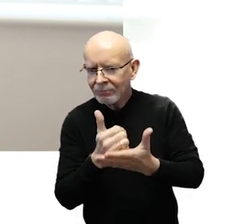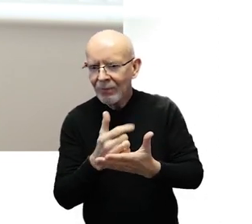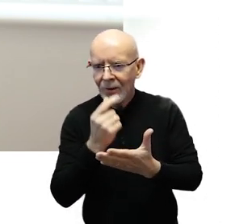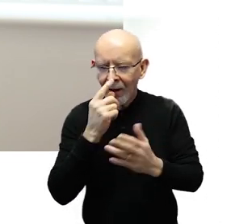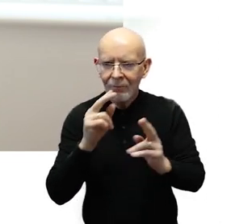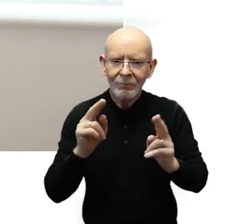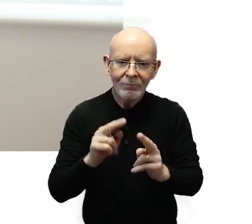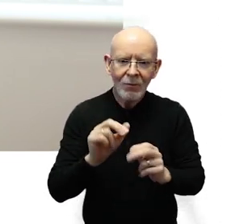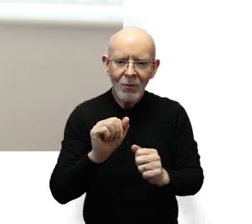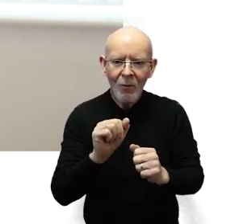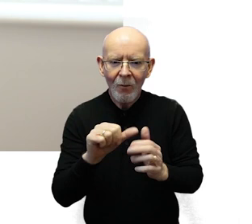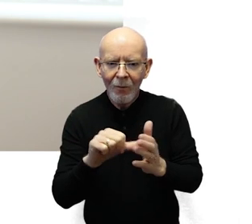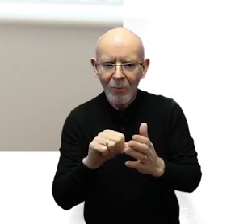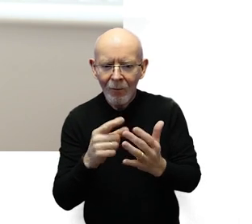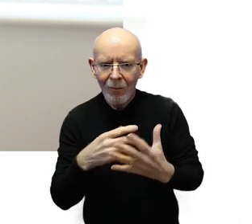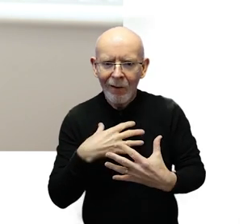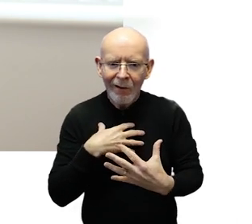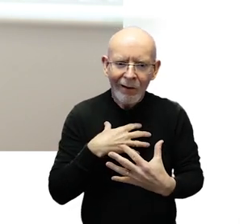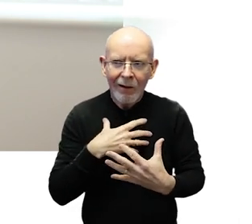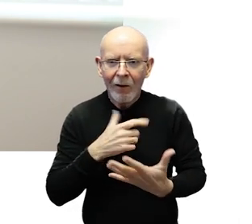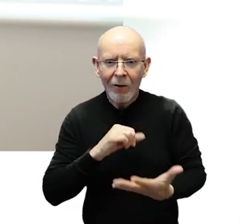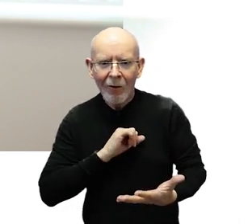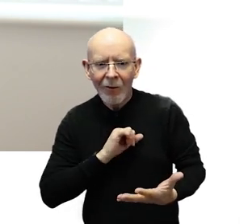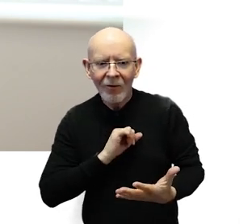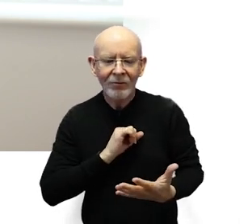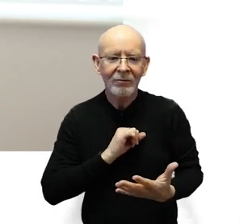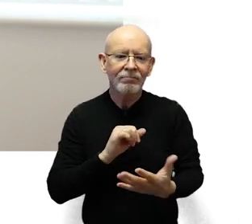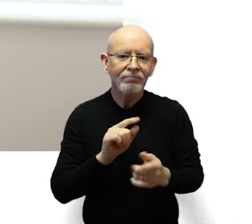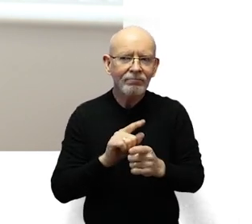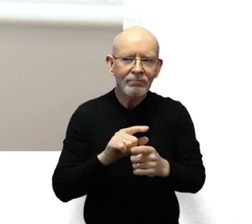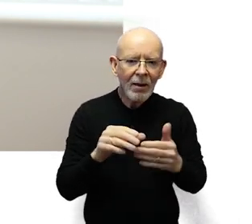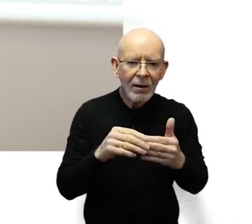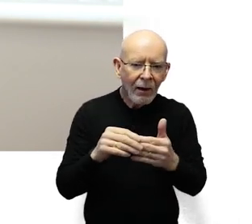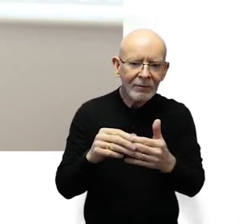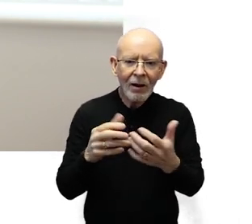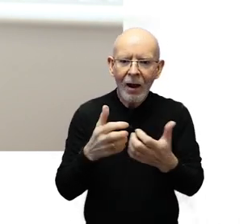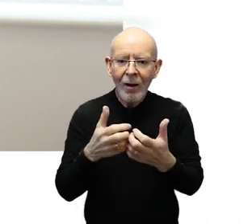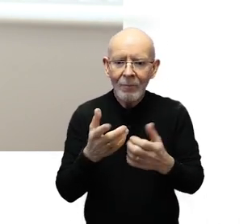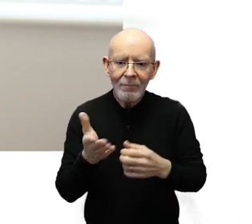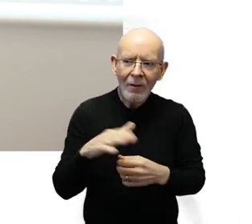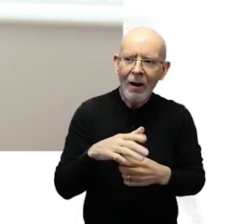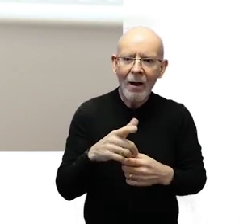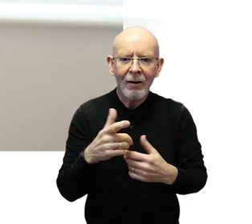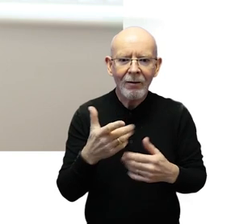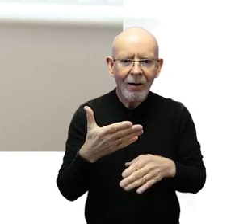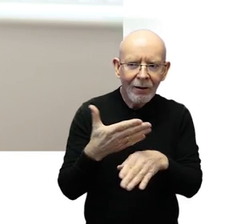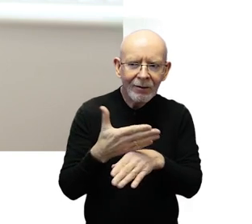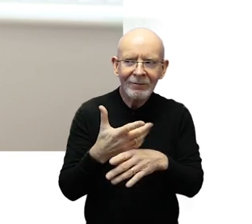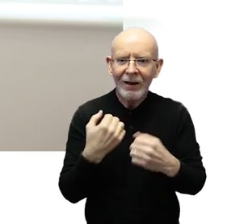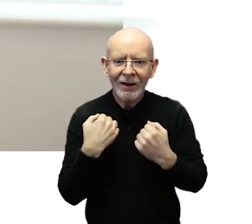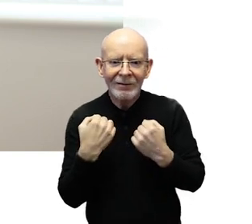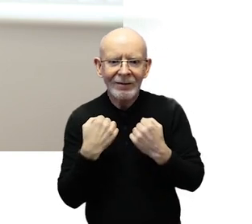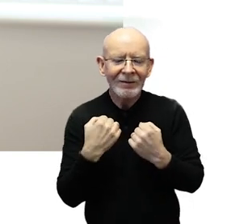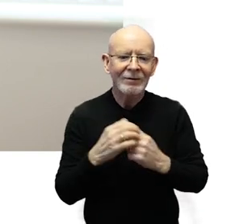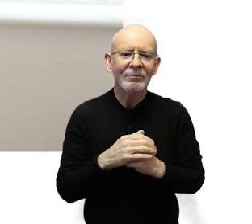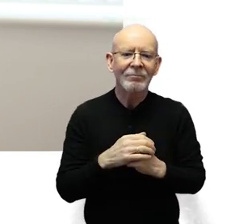your symptoms of breathlessness and irritable cough, as well as guidance on how to return to activity and exercise. We